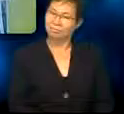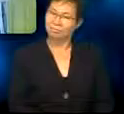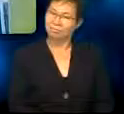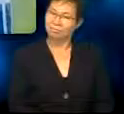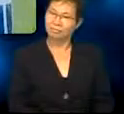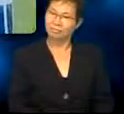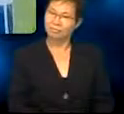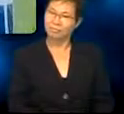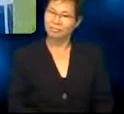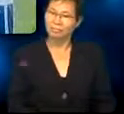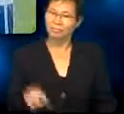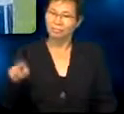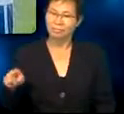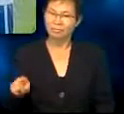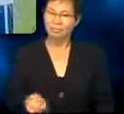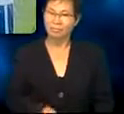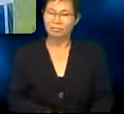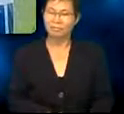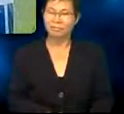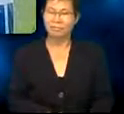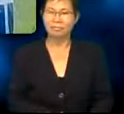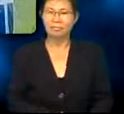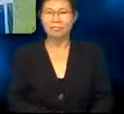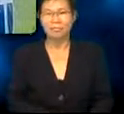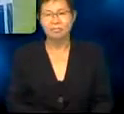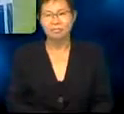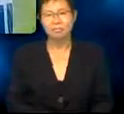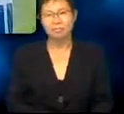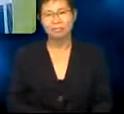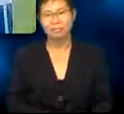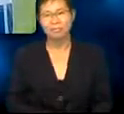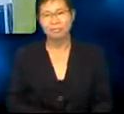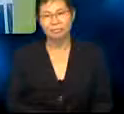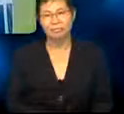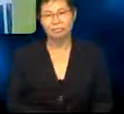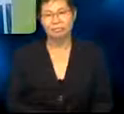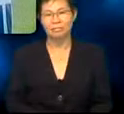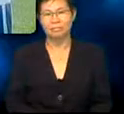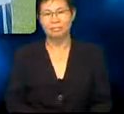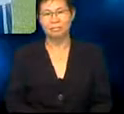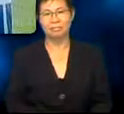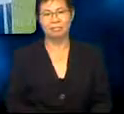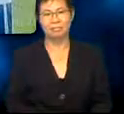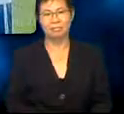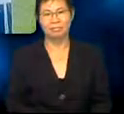It's a hot day, son. We all get hallucinations once in a while. Don't worry.